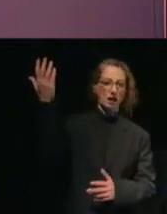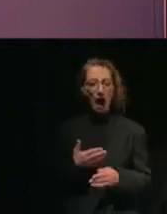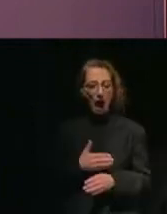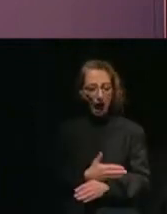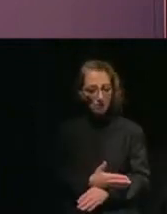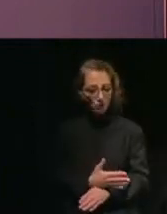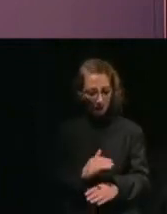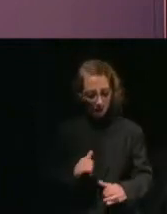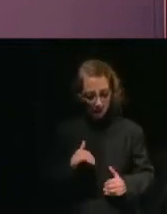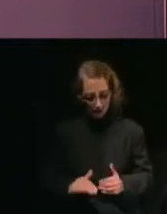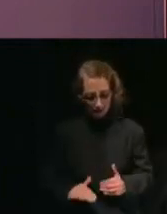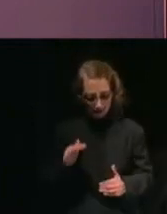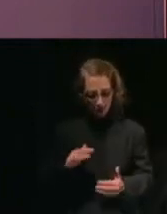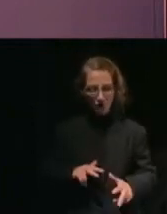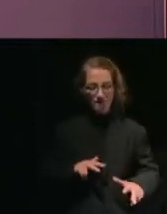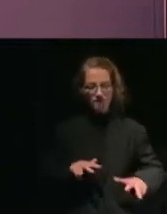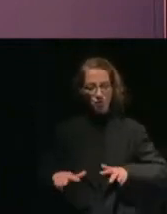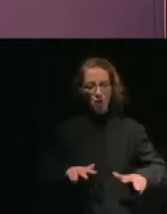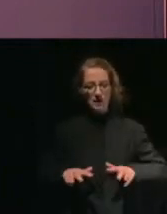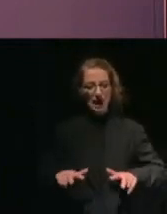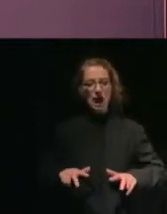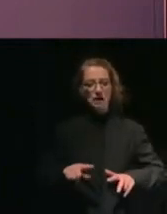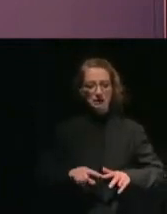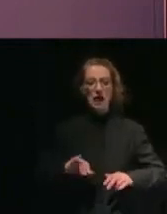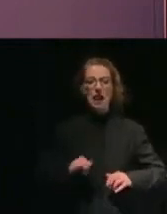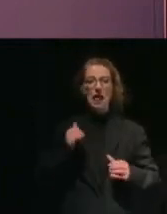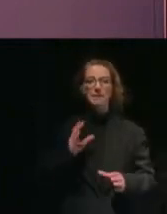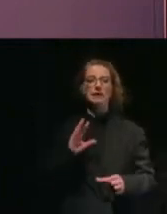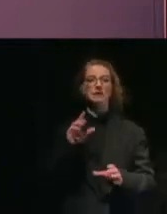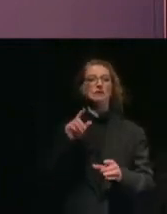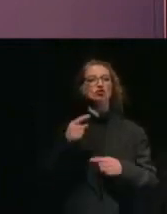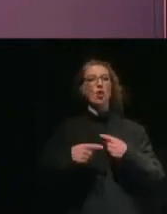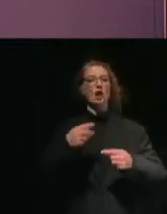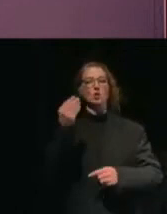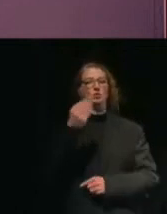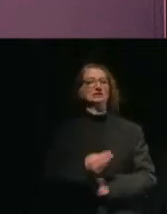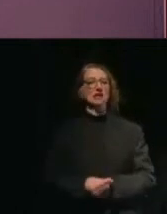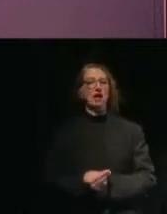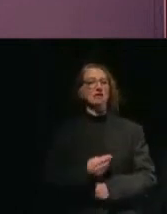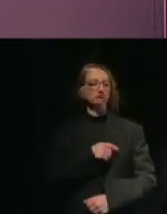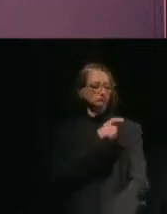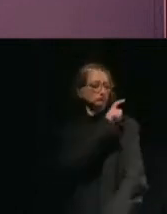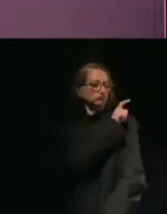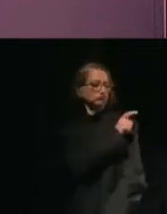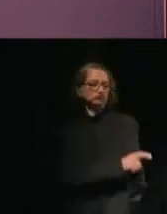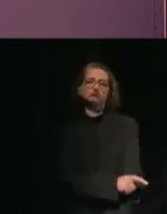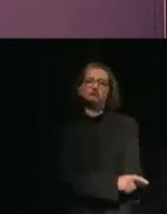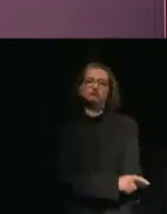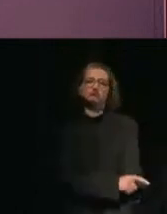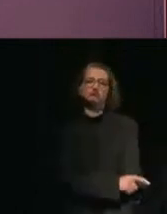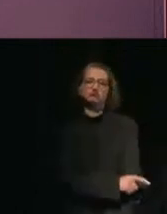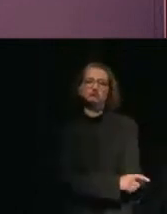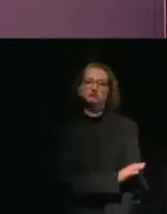It's a reminder sort of the Bohemian movements of the 19th and 20th centuries where poverty was almost idealized.